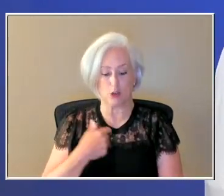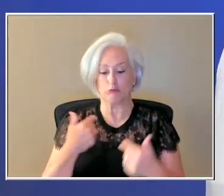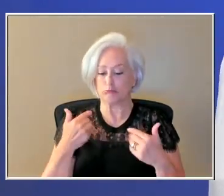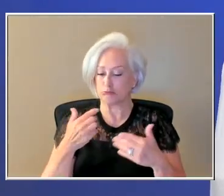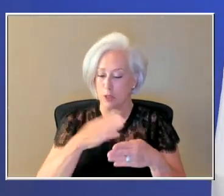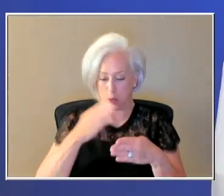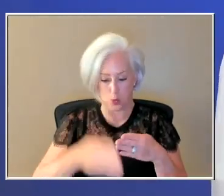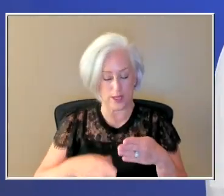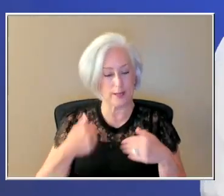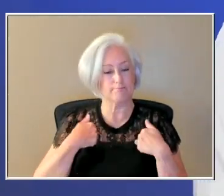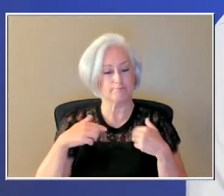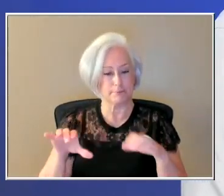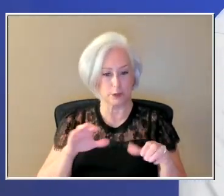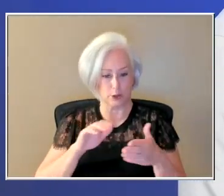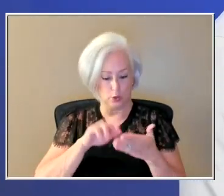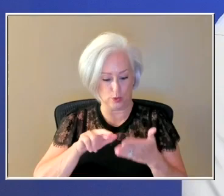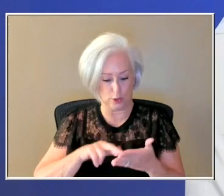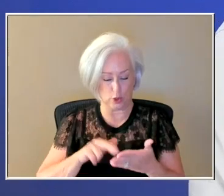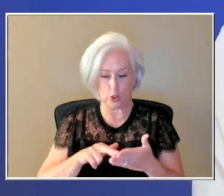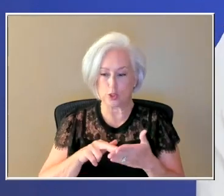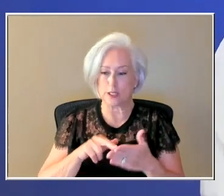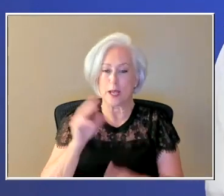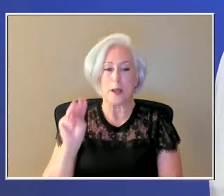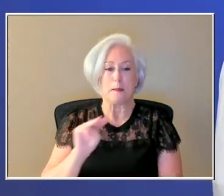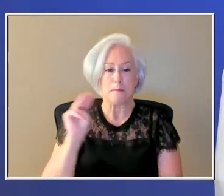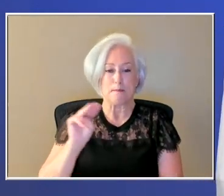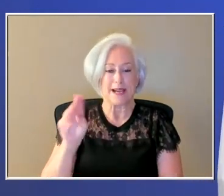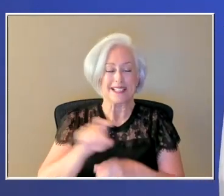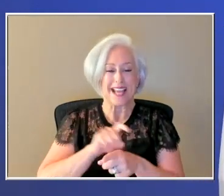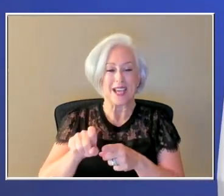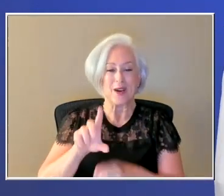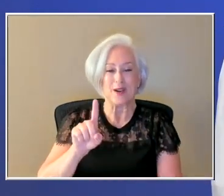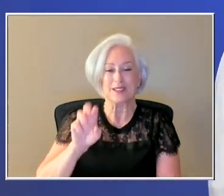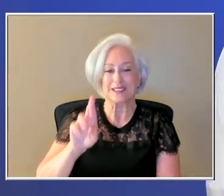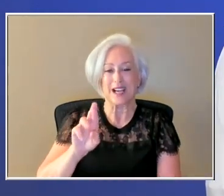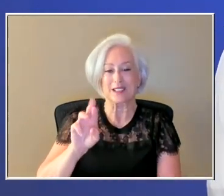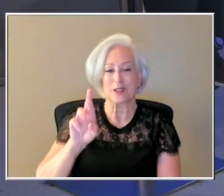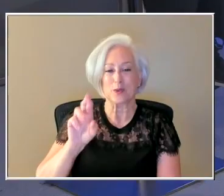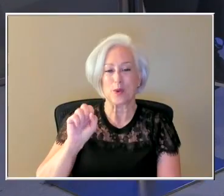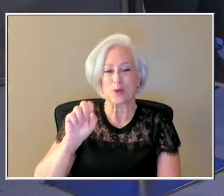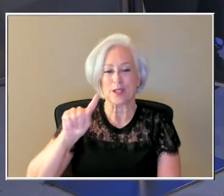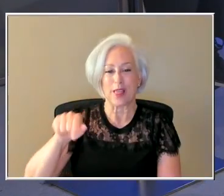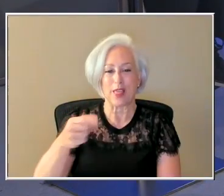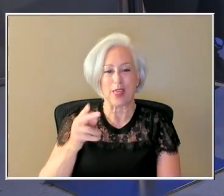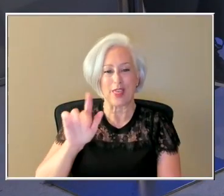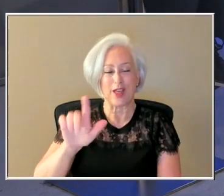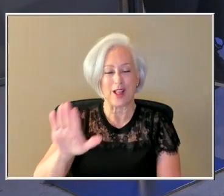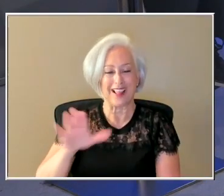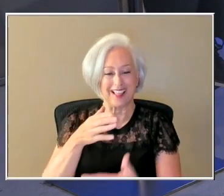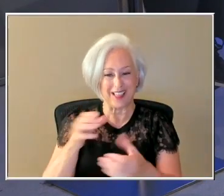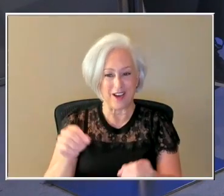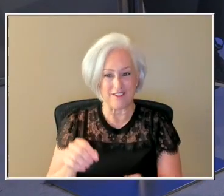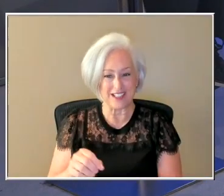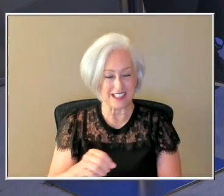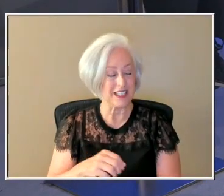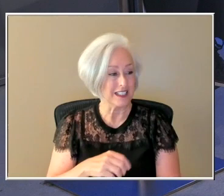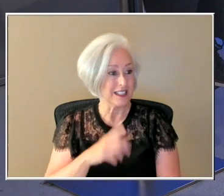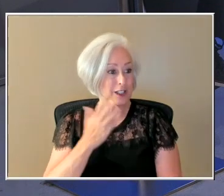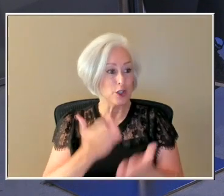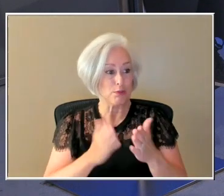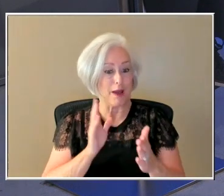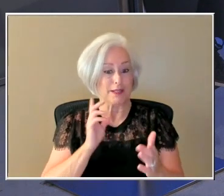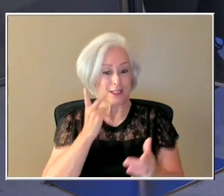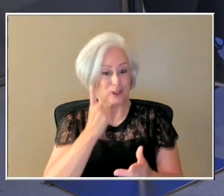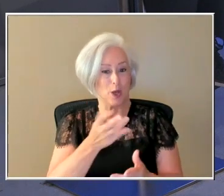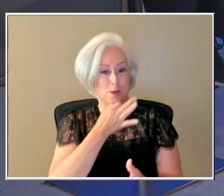then called Dr. Rosenthal's office first thing Monday morning. And you probably got in to see him pretty quickly. So, Dr. Rosenthal, when we